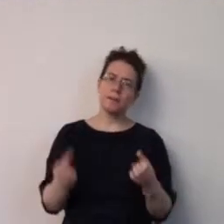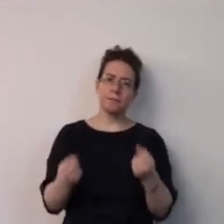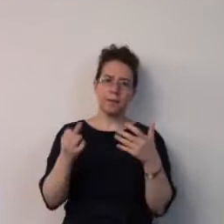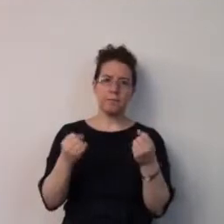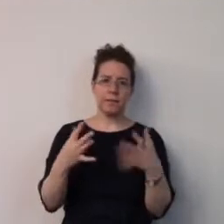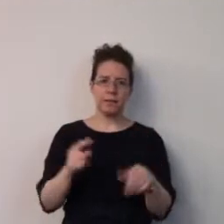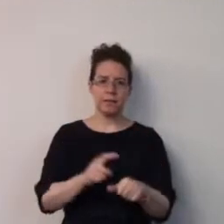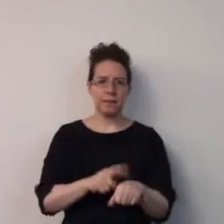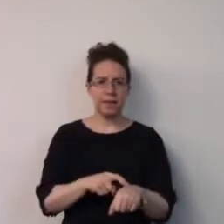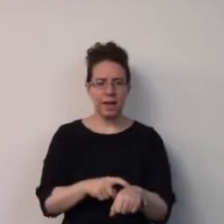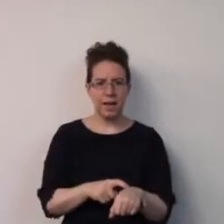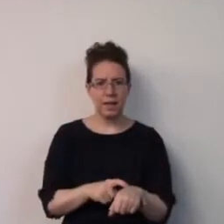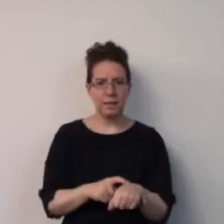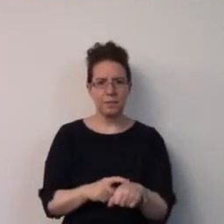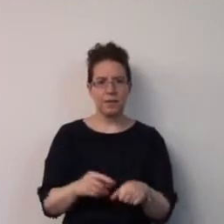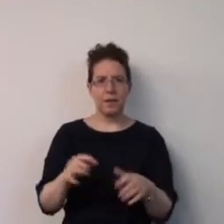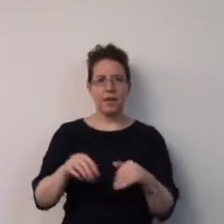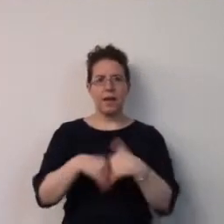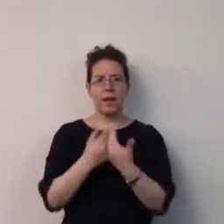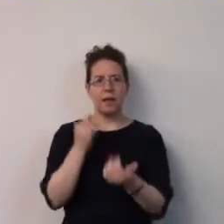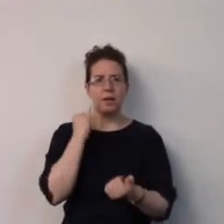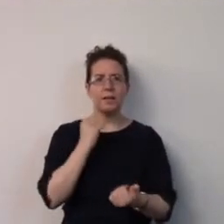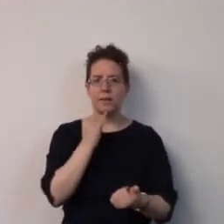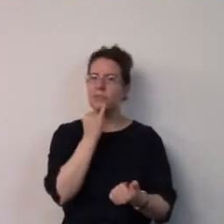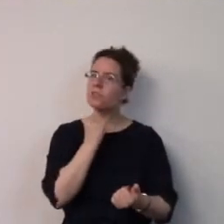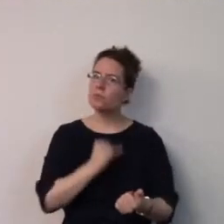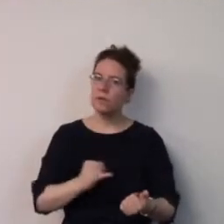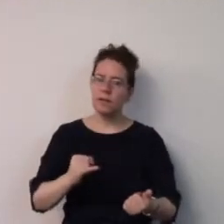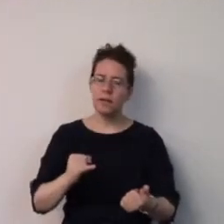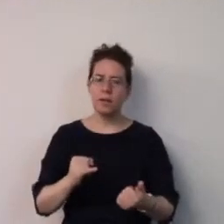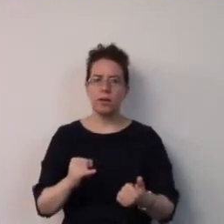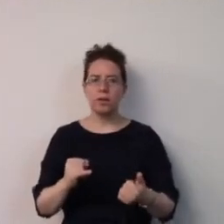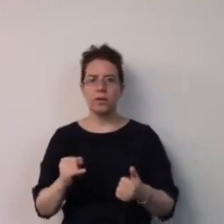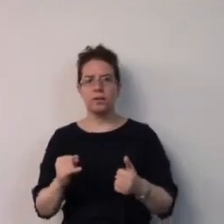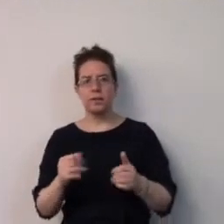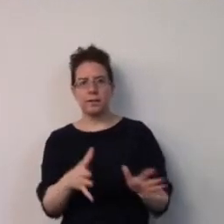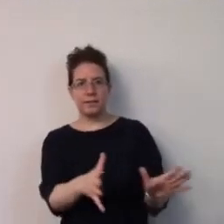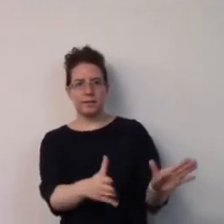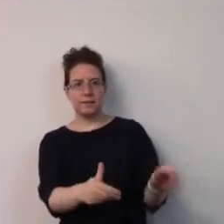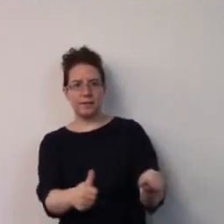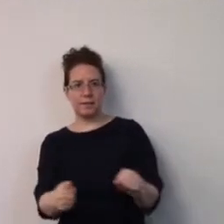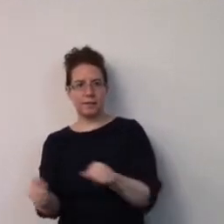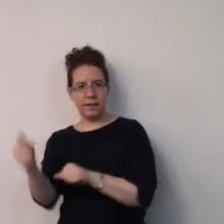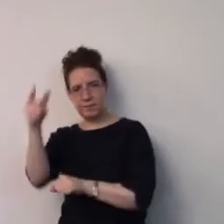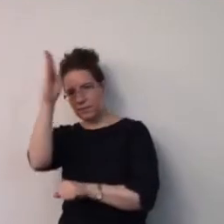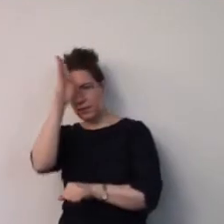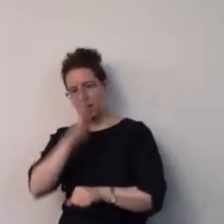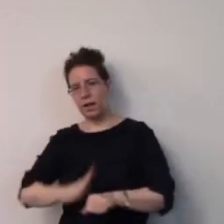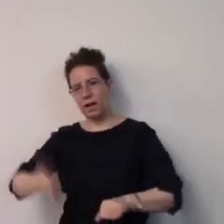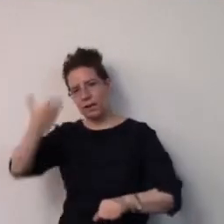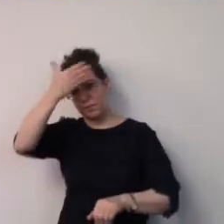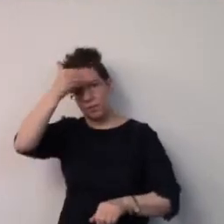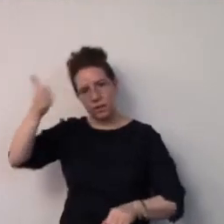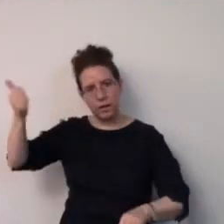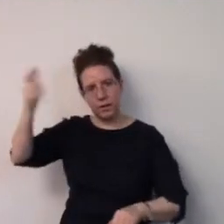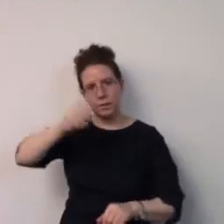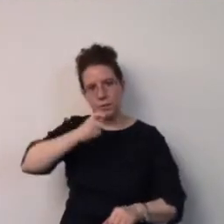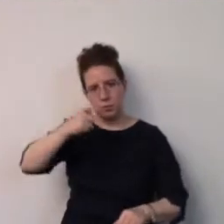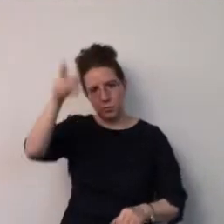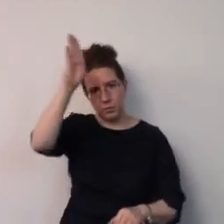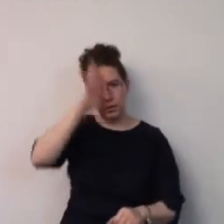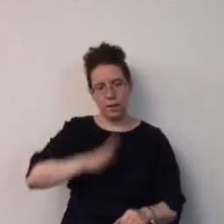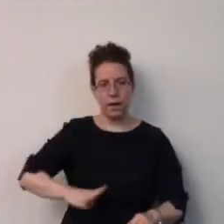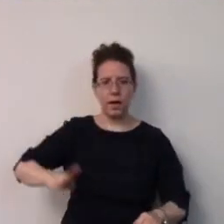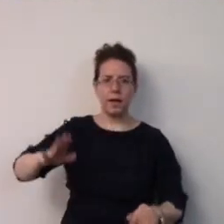what grief it brought them. Uh-huh. Yes. Right. Oh, and it's God's will for that to happen to you. Right.